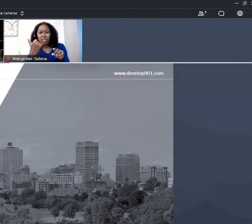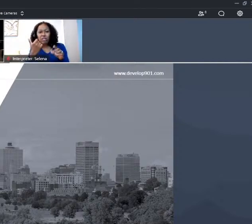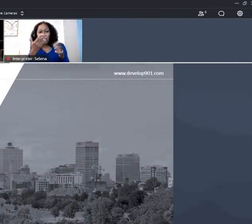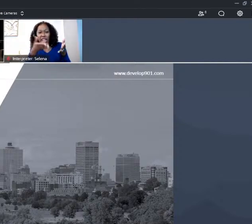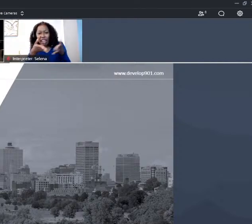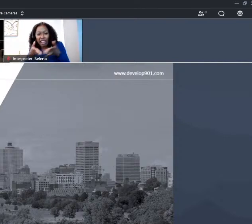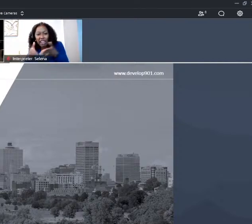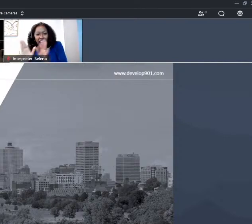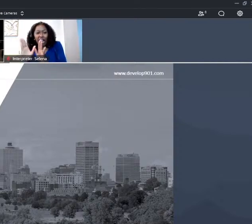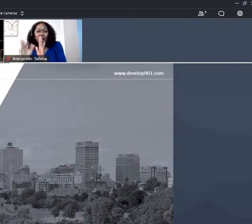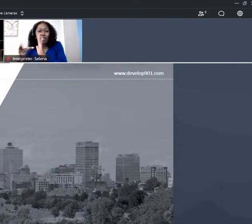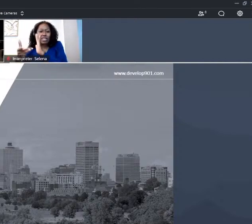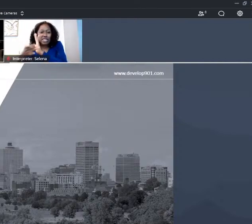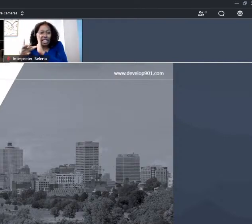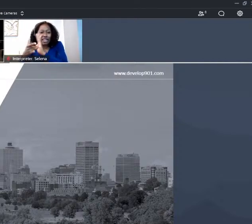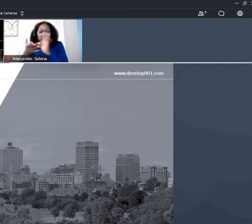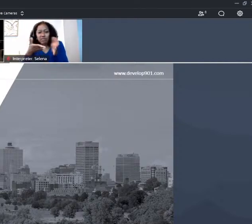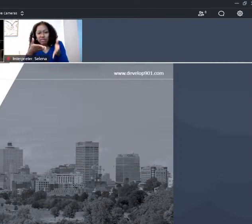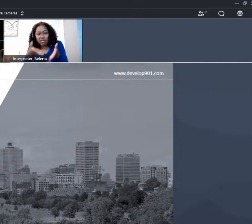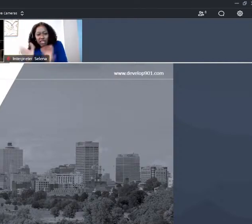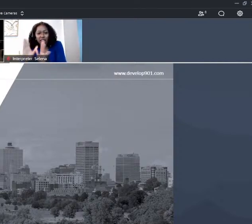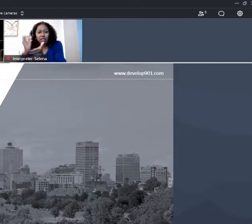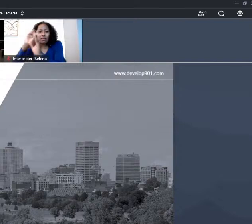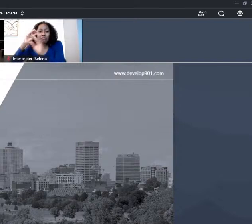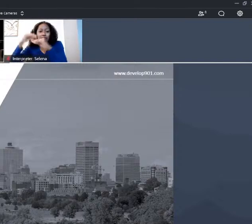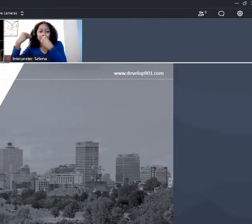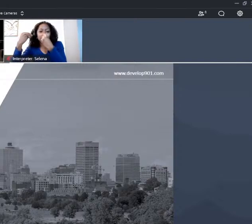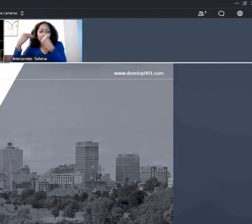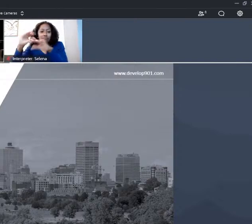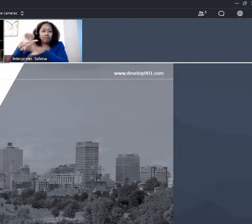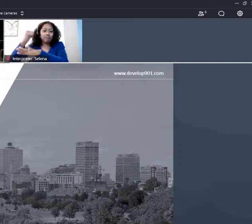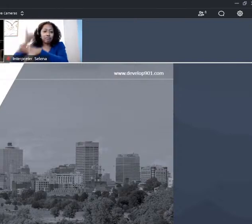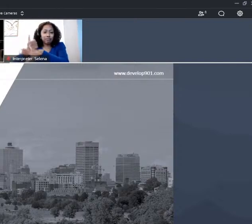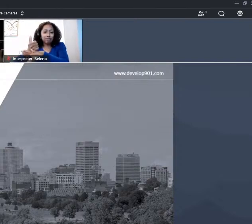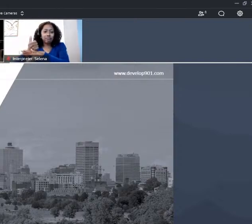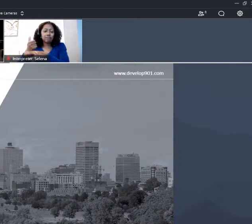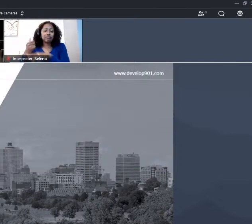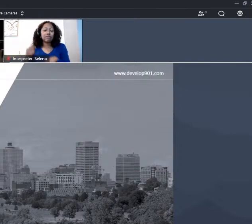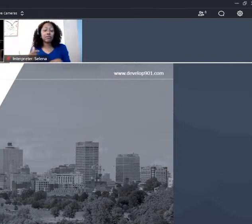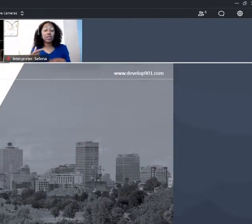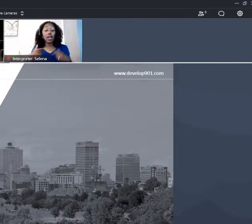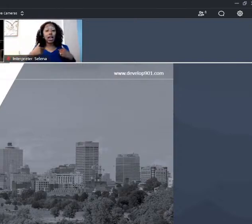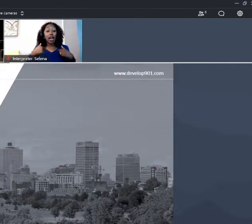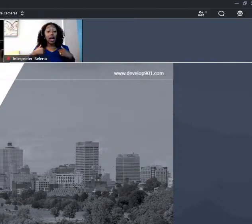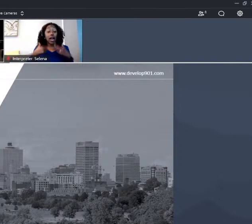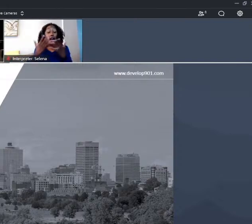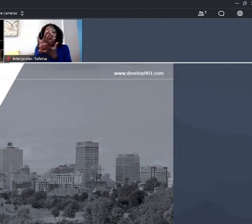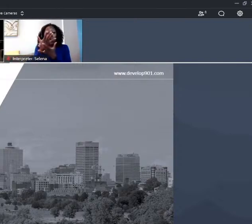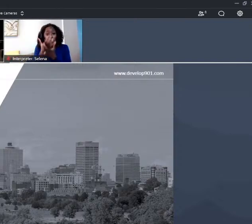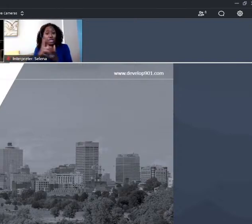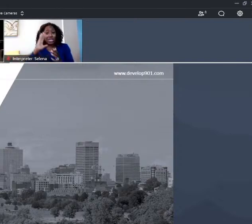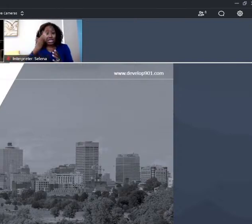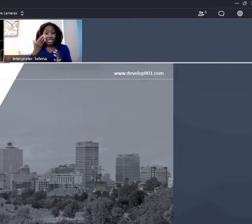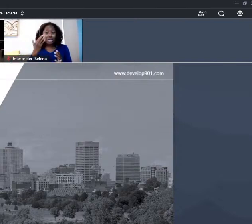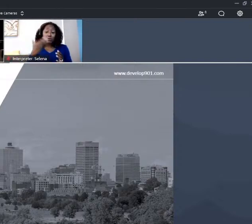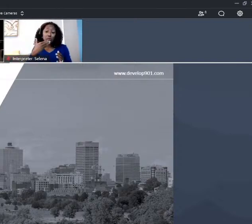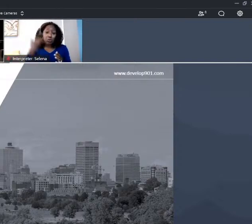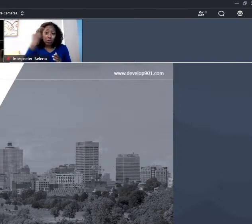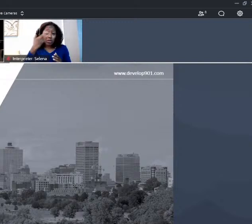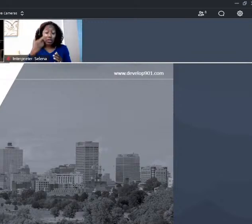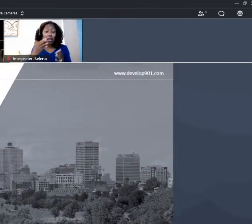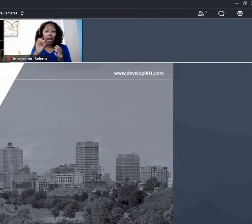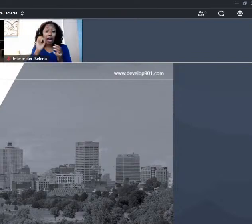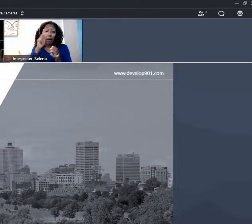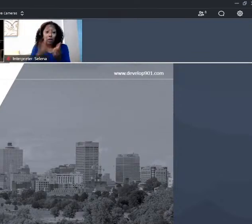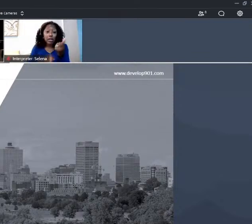very reasonable request. I'm okay with supporting a hold or remanding this back.